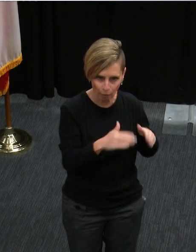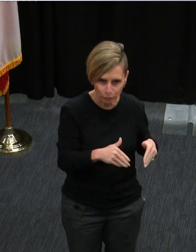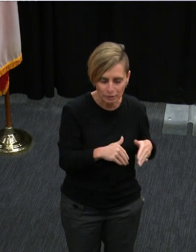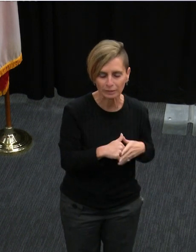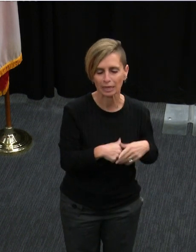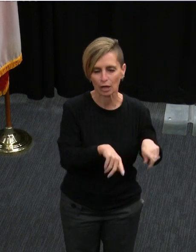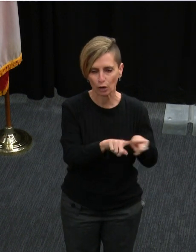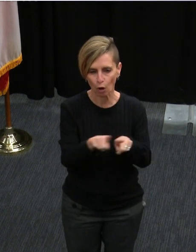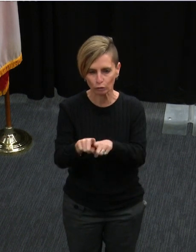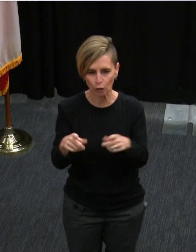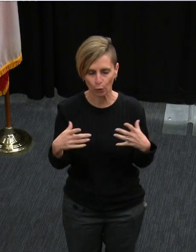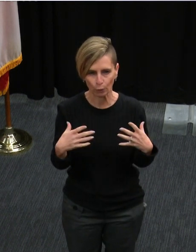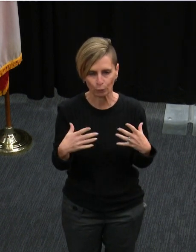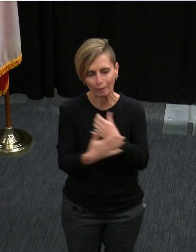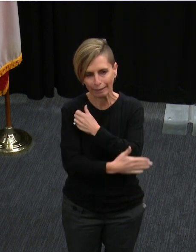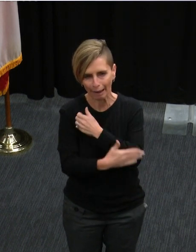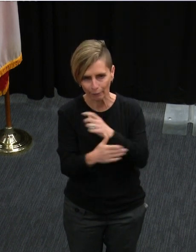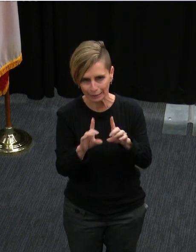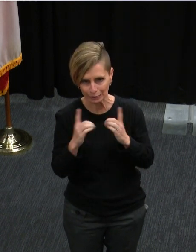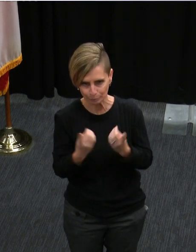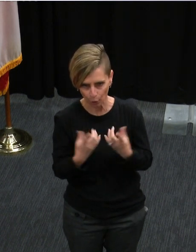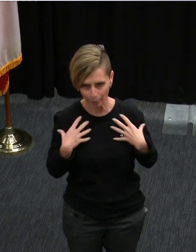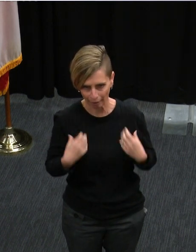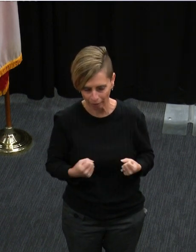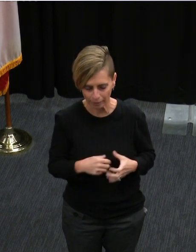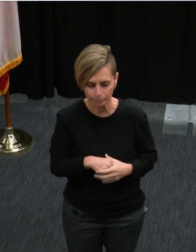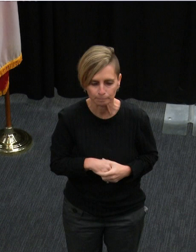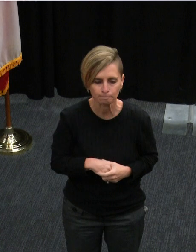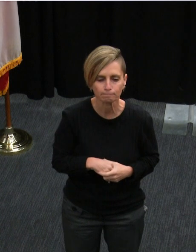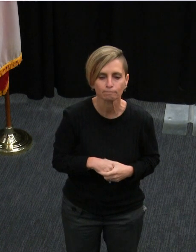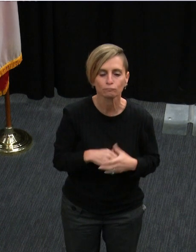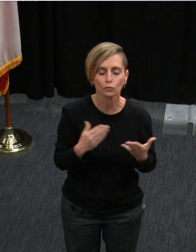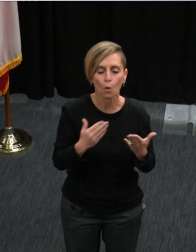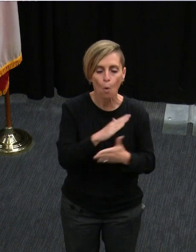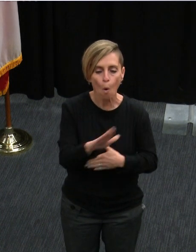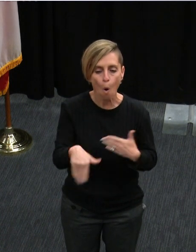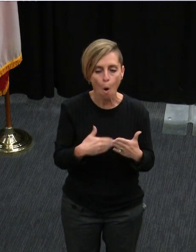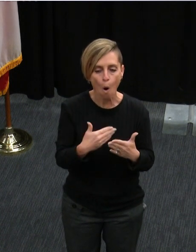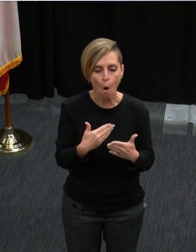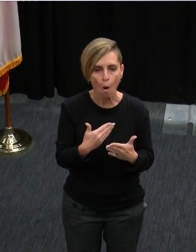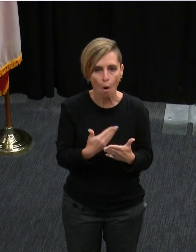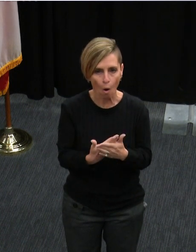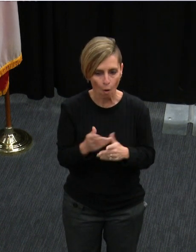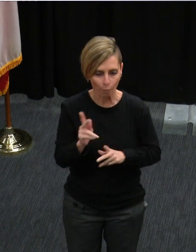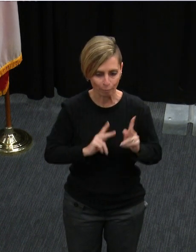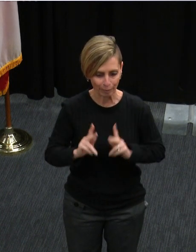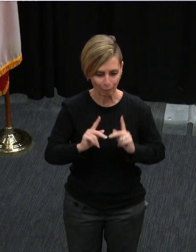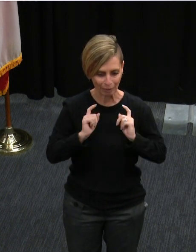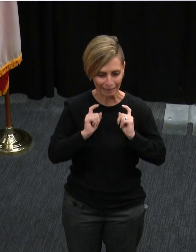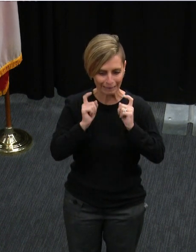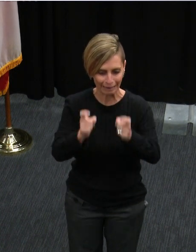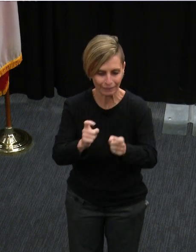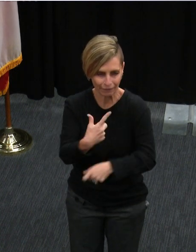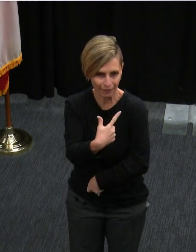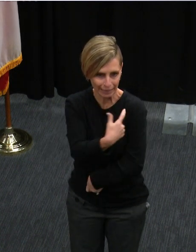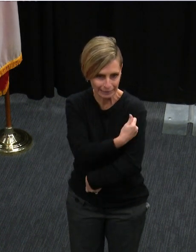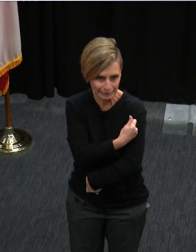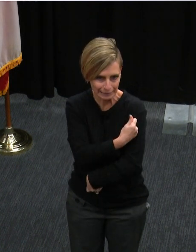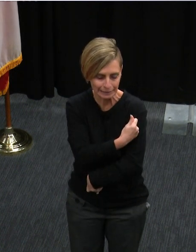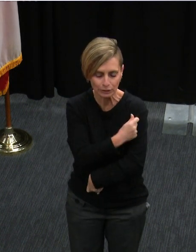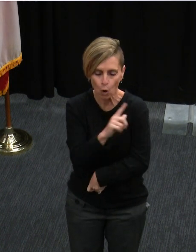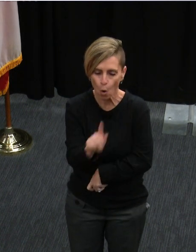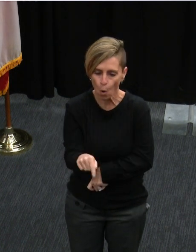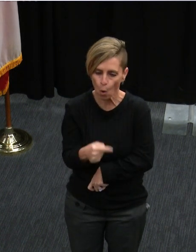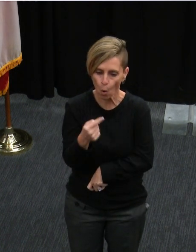So during the first phase of vaccine administration, all providers administering any vaccine are only vaccinating